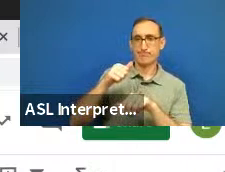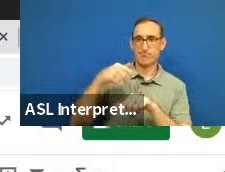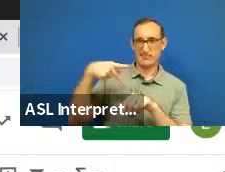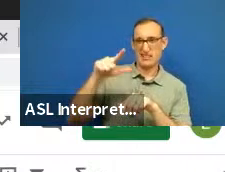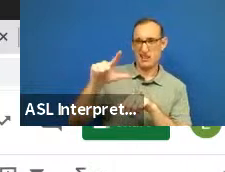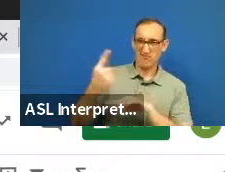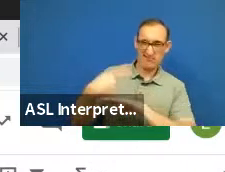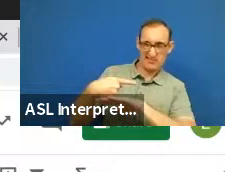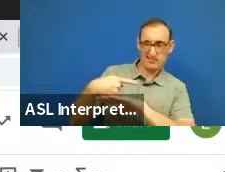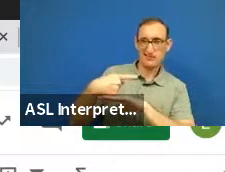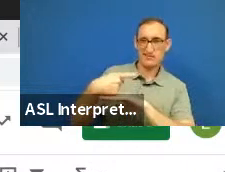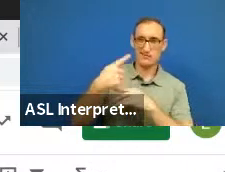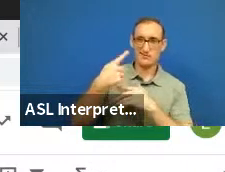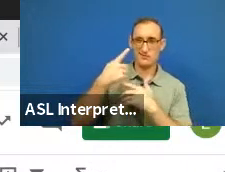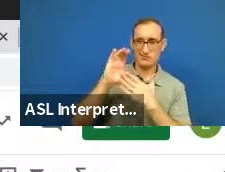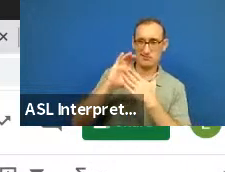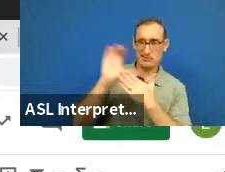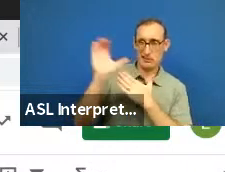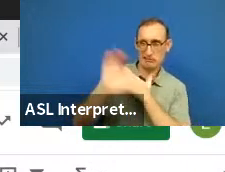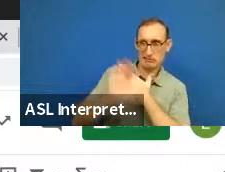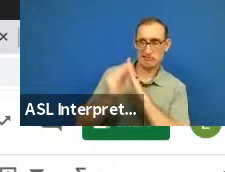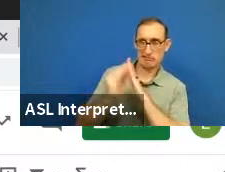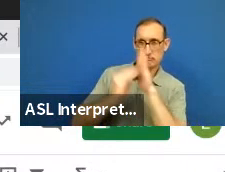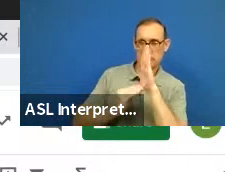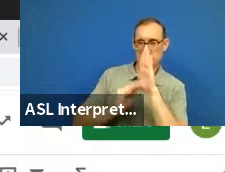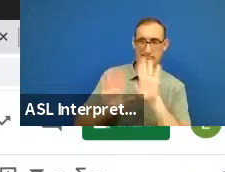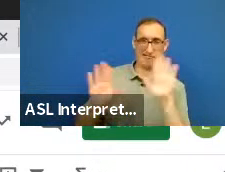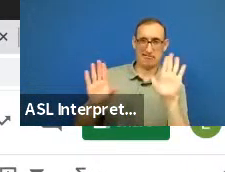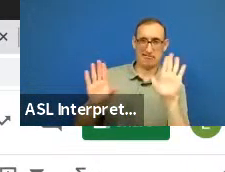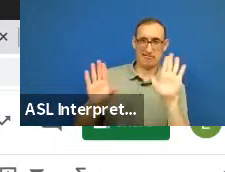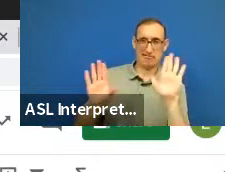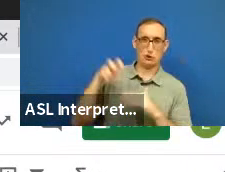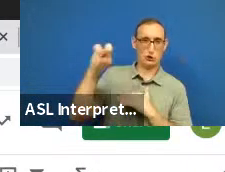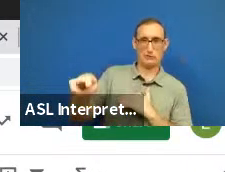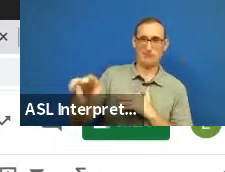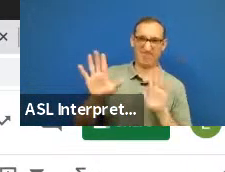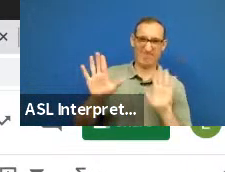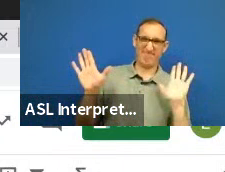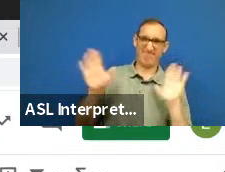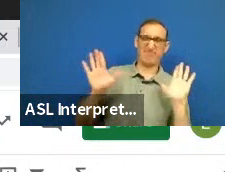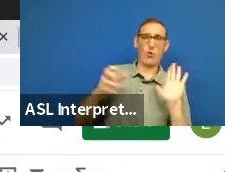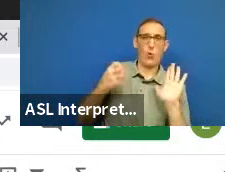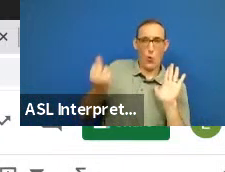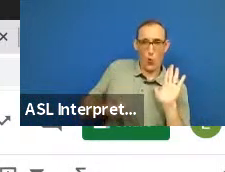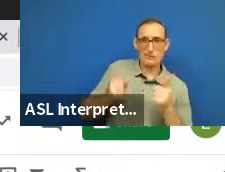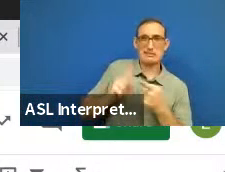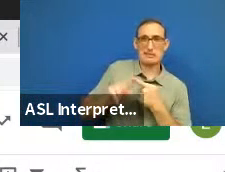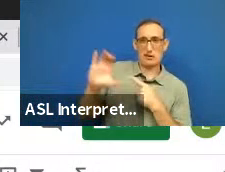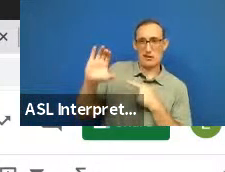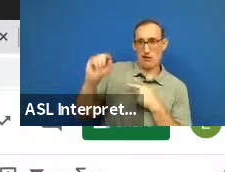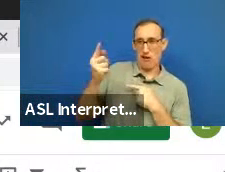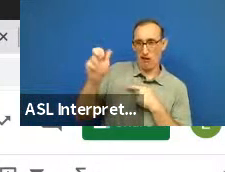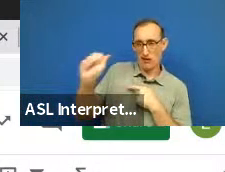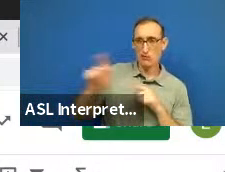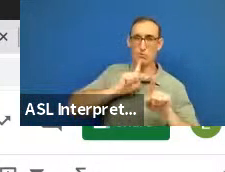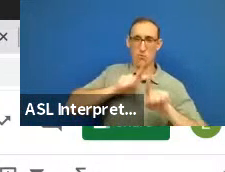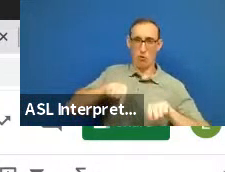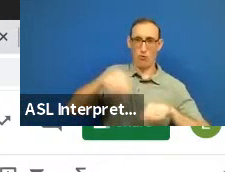calendar, because we may be getting ahead of ourselves. Now, that's just my thought on that. Others may have their